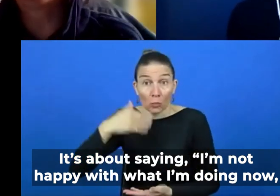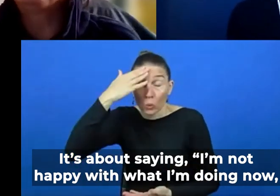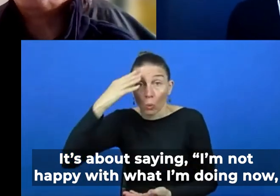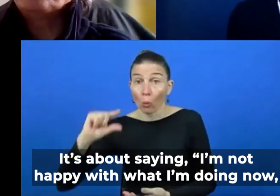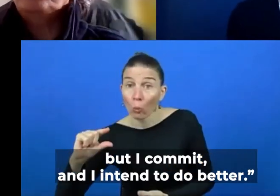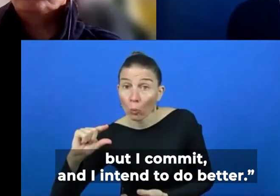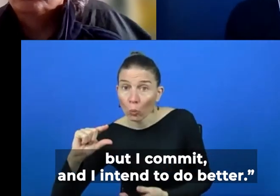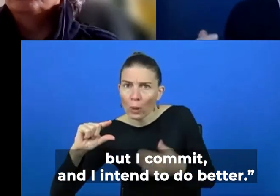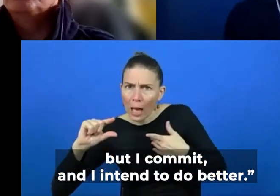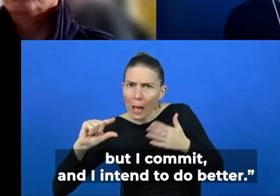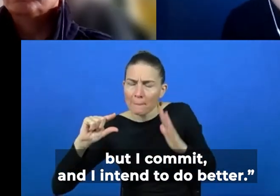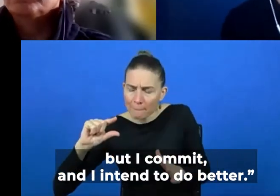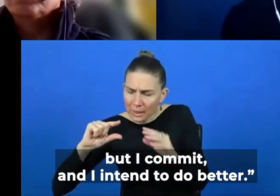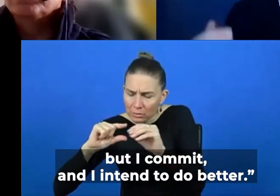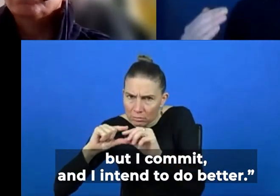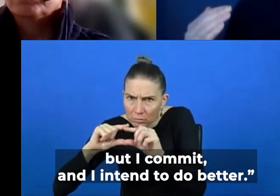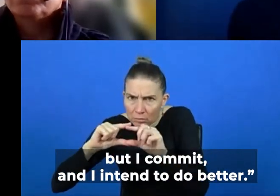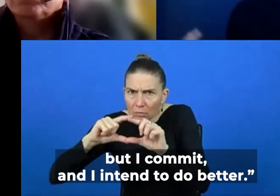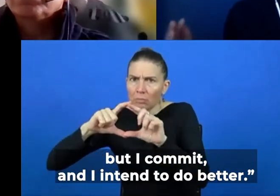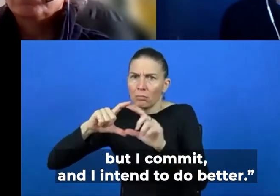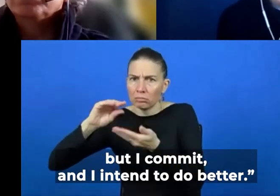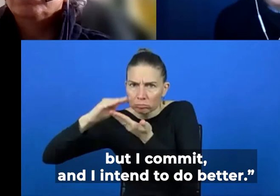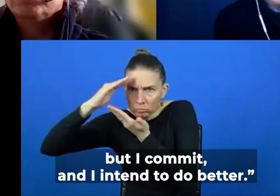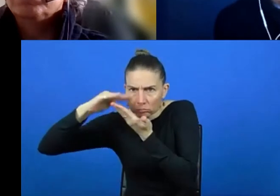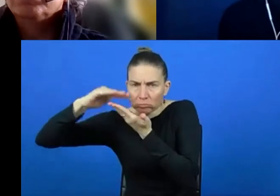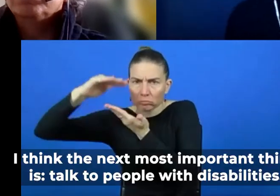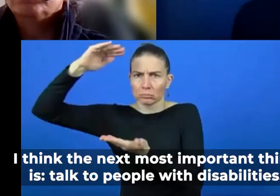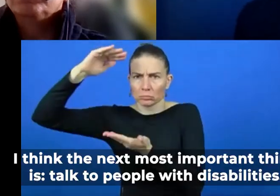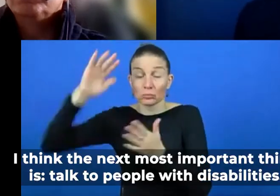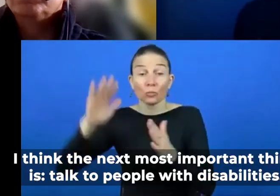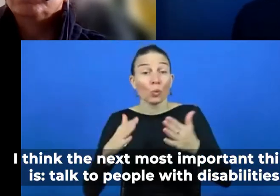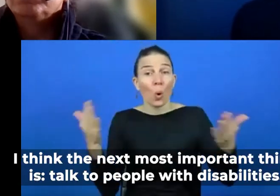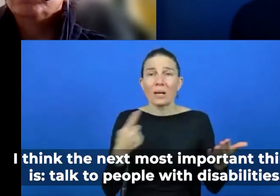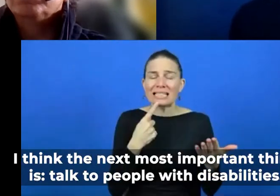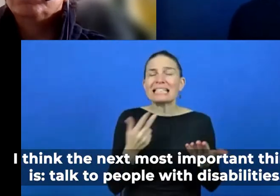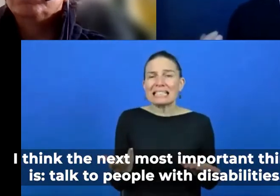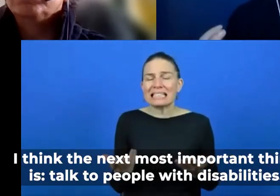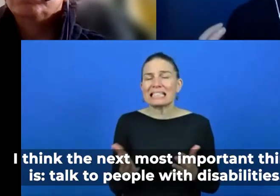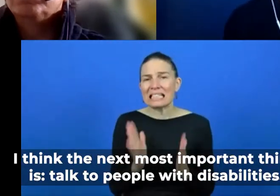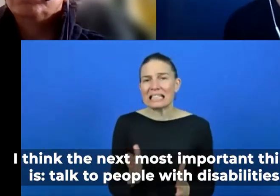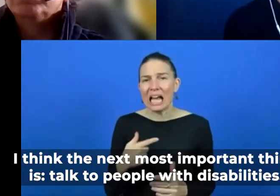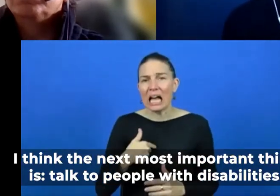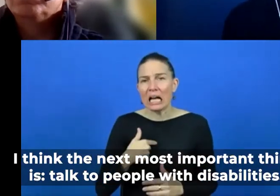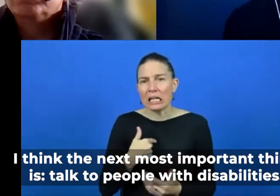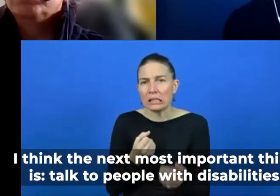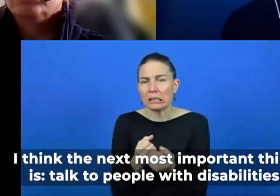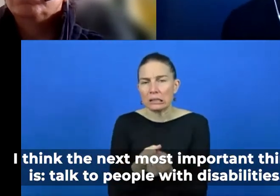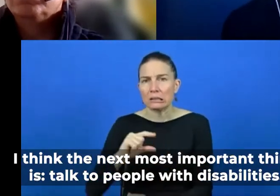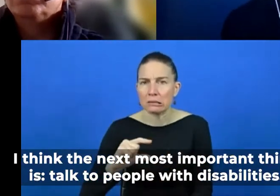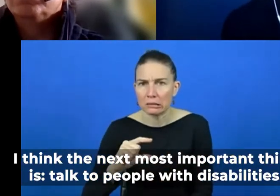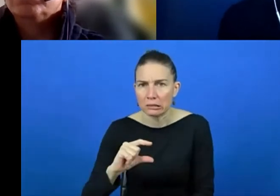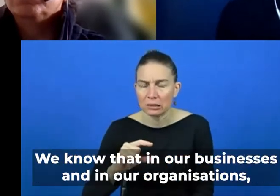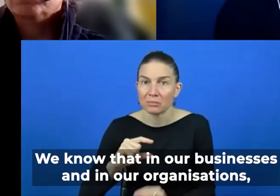happy with what I'm doing now, but I commit and I intend to do better. And I think the next most important thing is talk to people